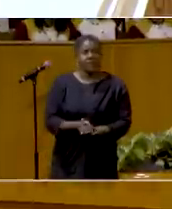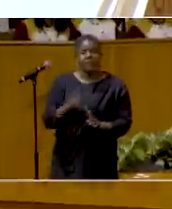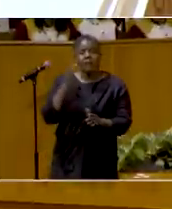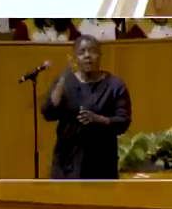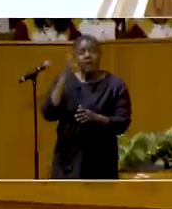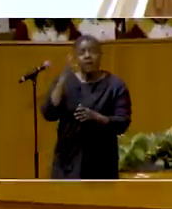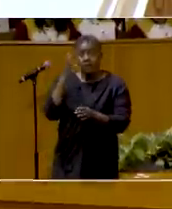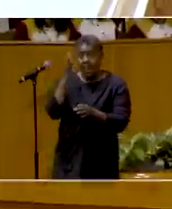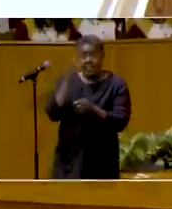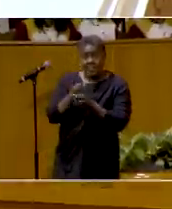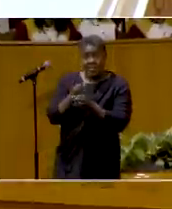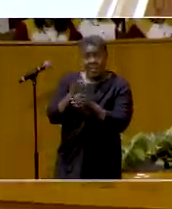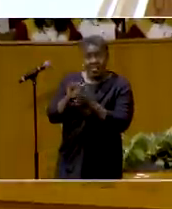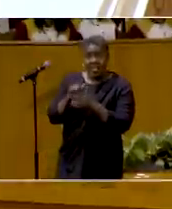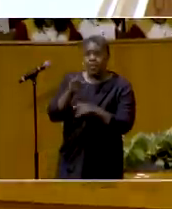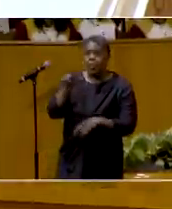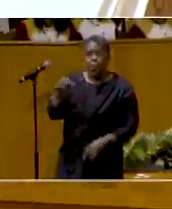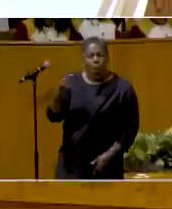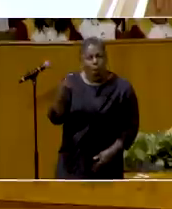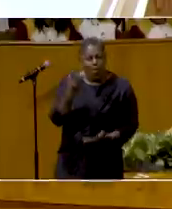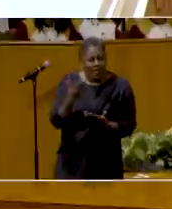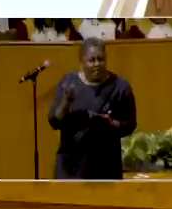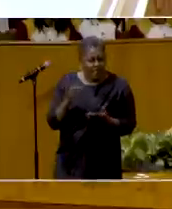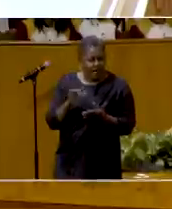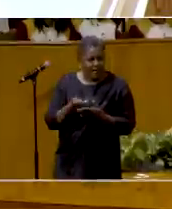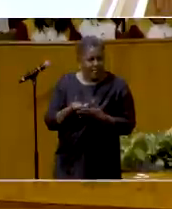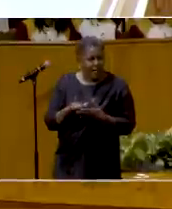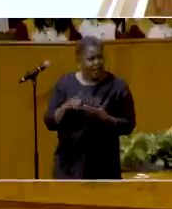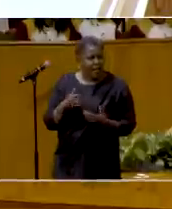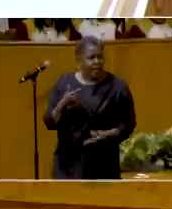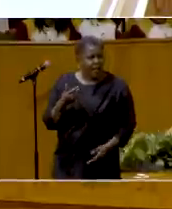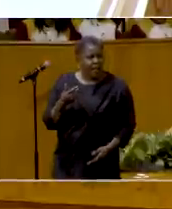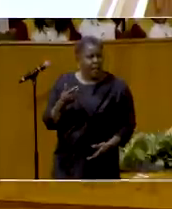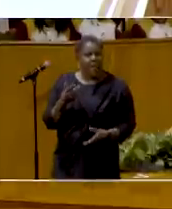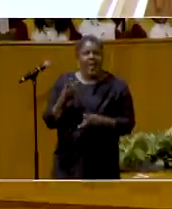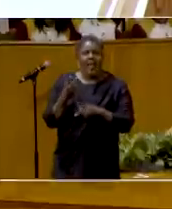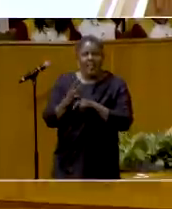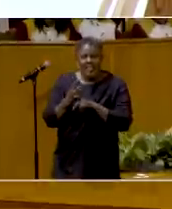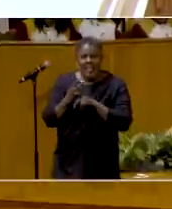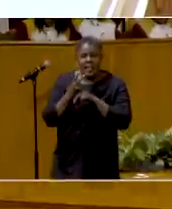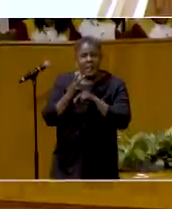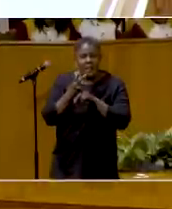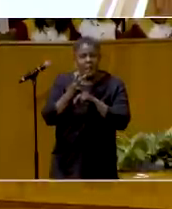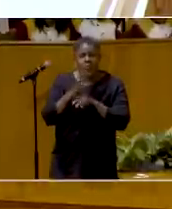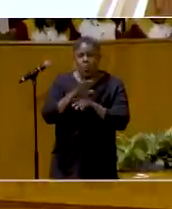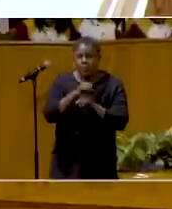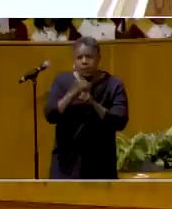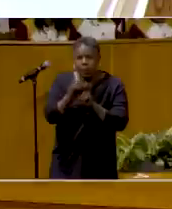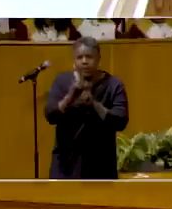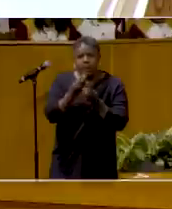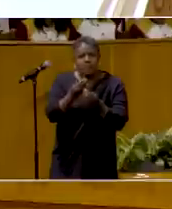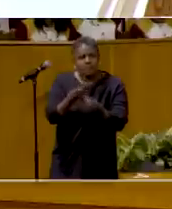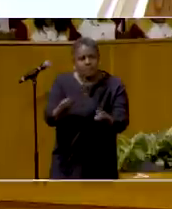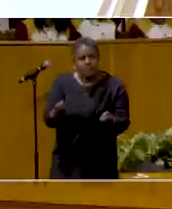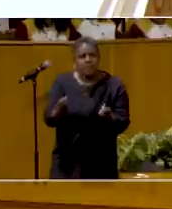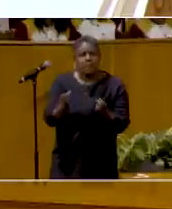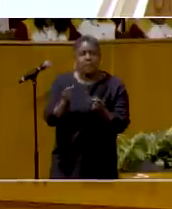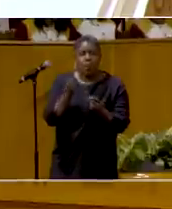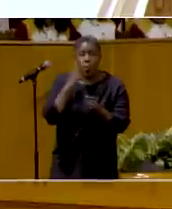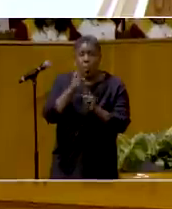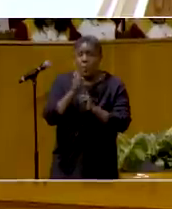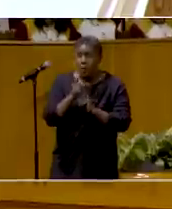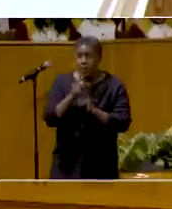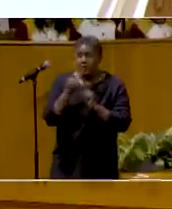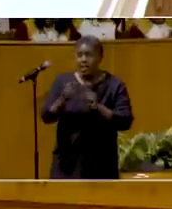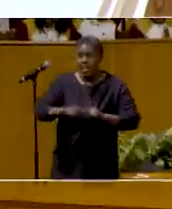Faith is the only thing that can hold you together. In a moment like this,